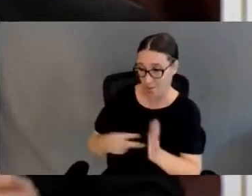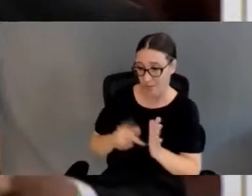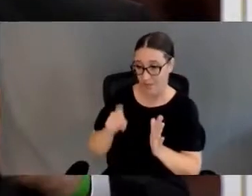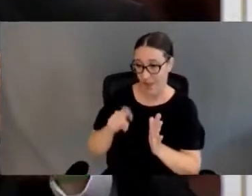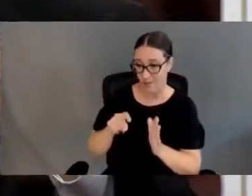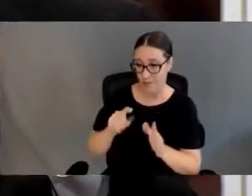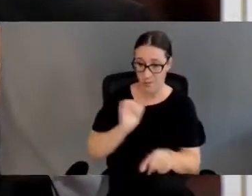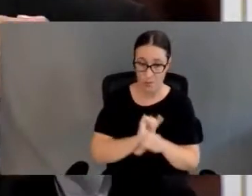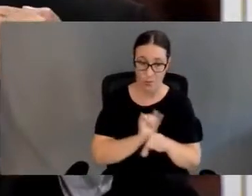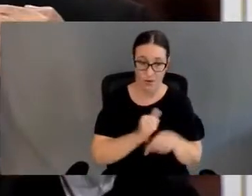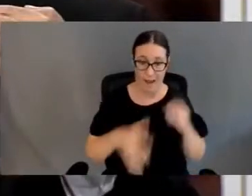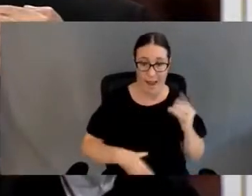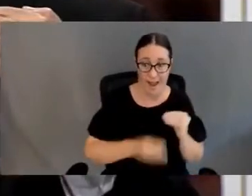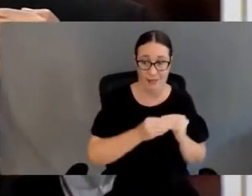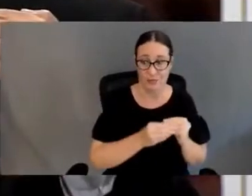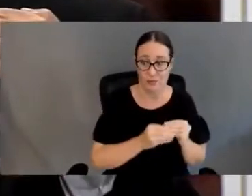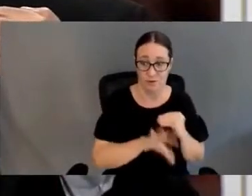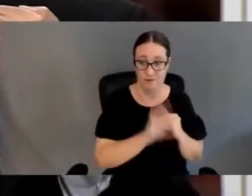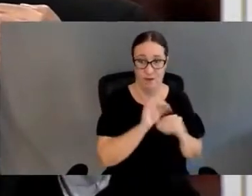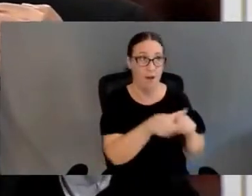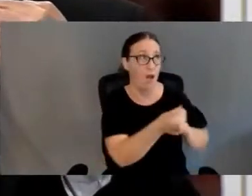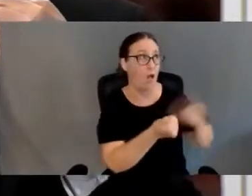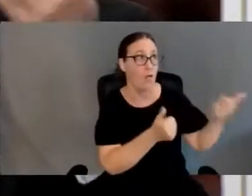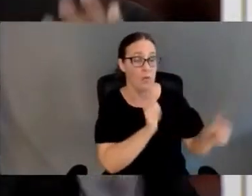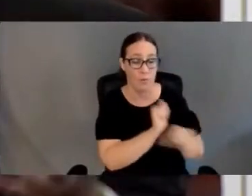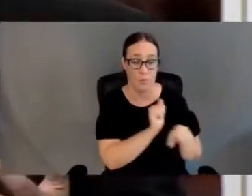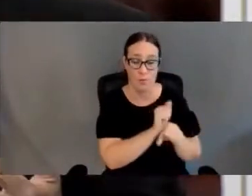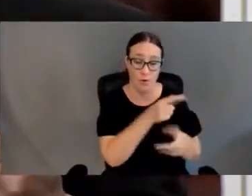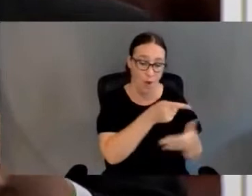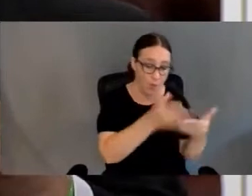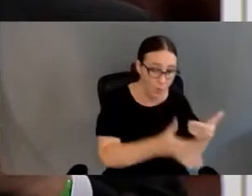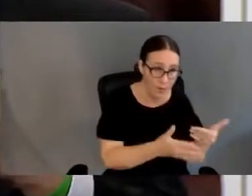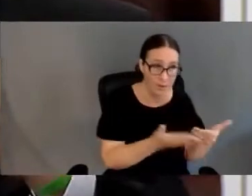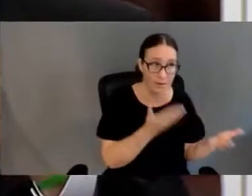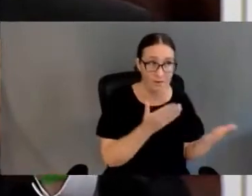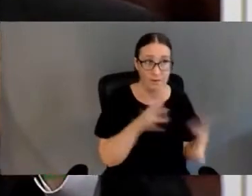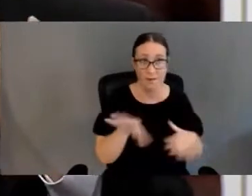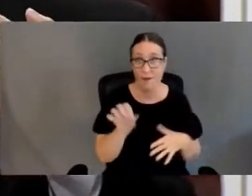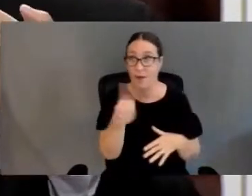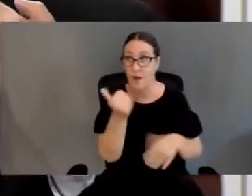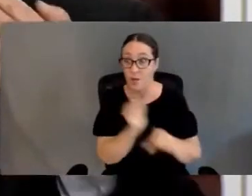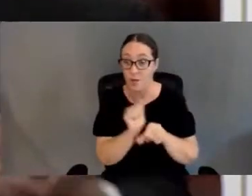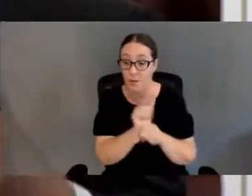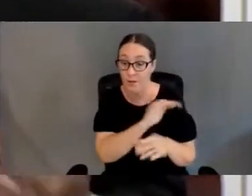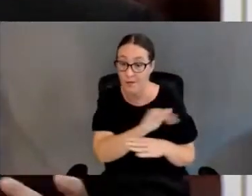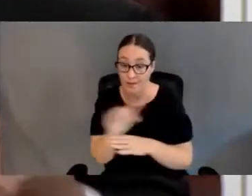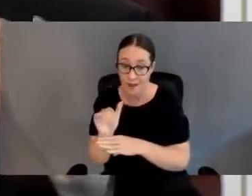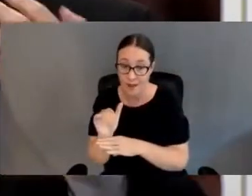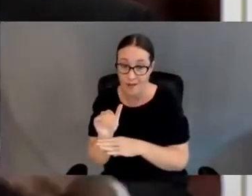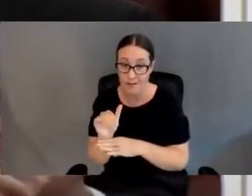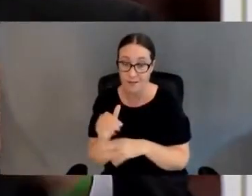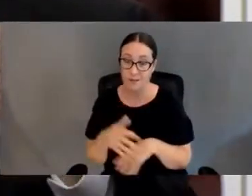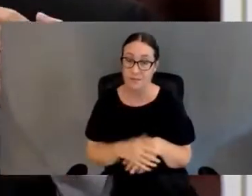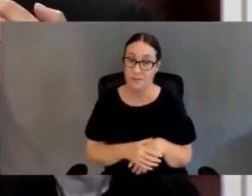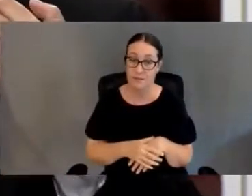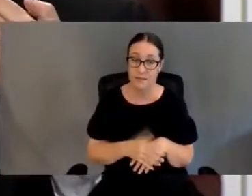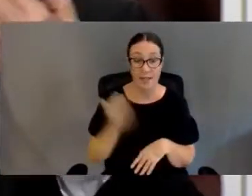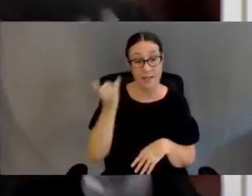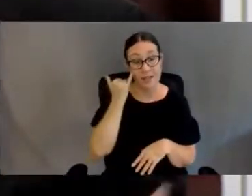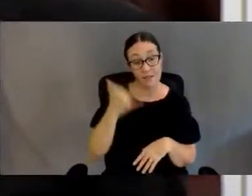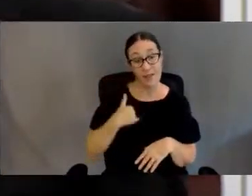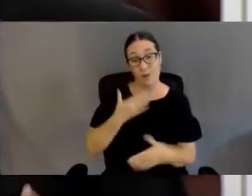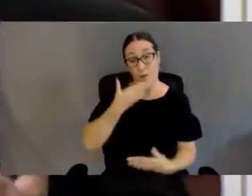because and probably if they will be able to have a better job, they will not to spend nights or